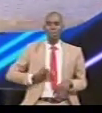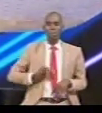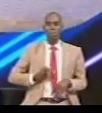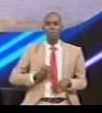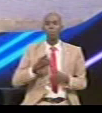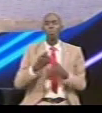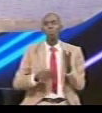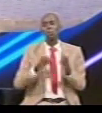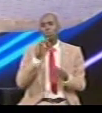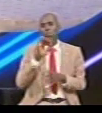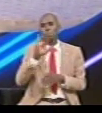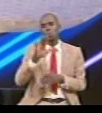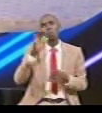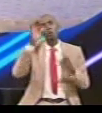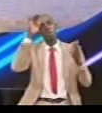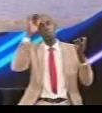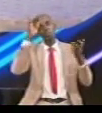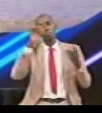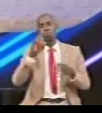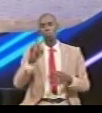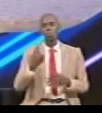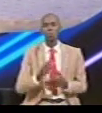What's your hope